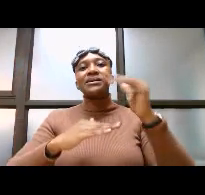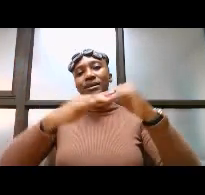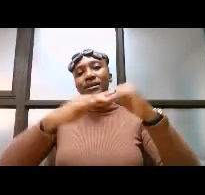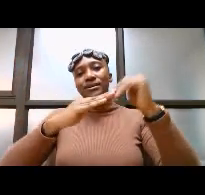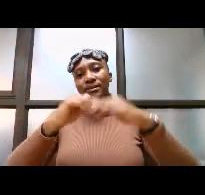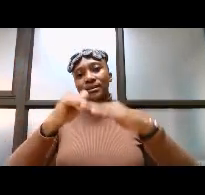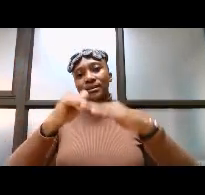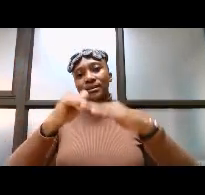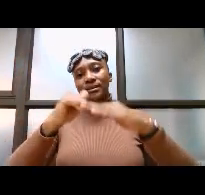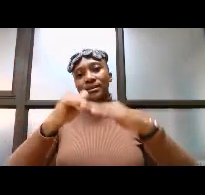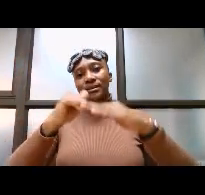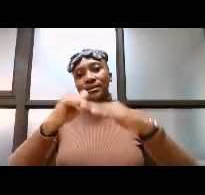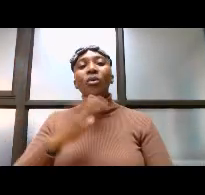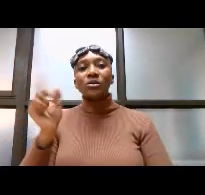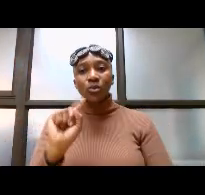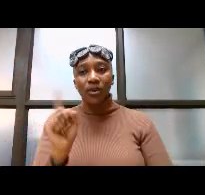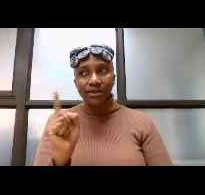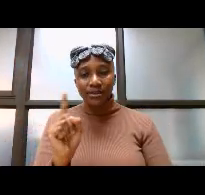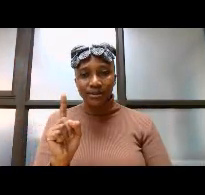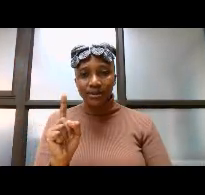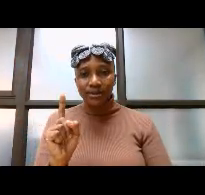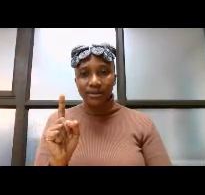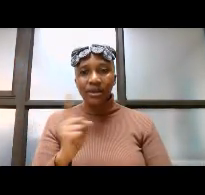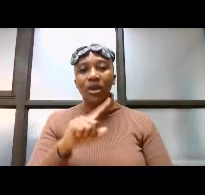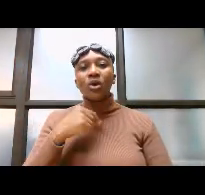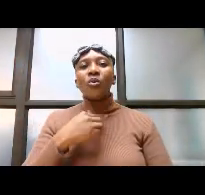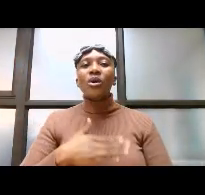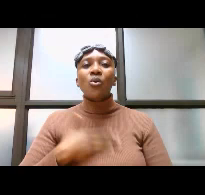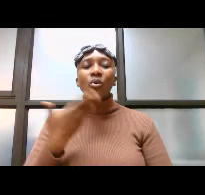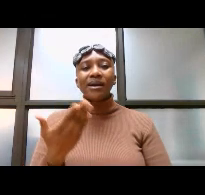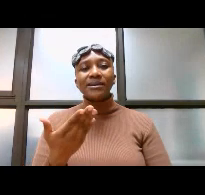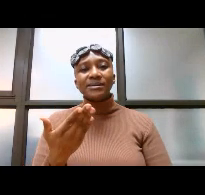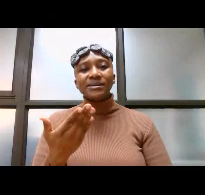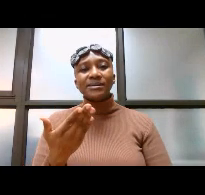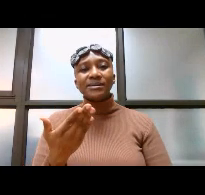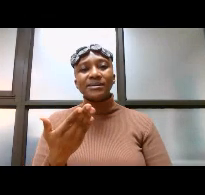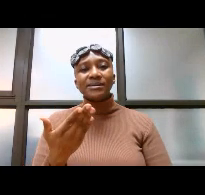We wanna not really demystifying, but we